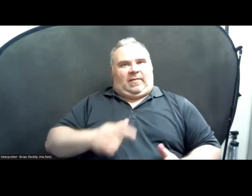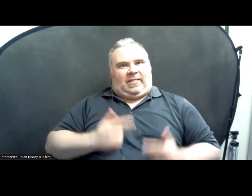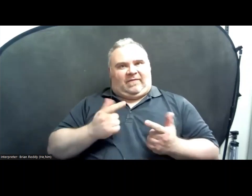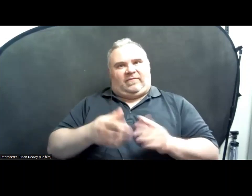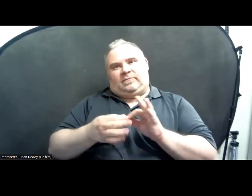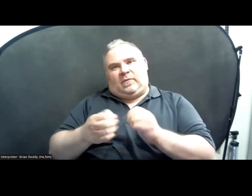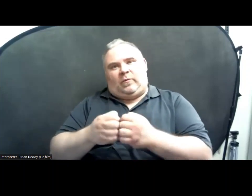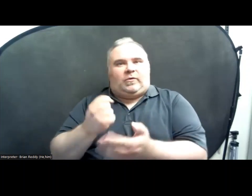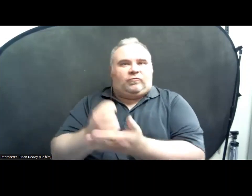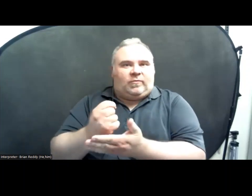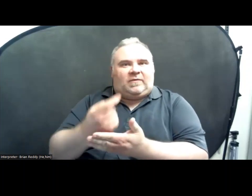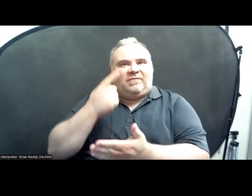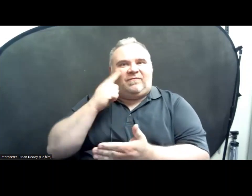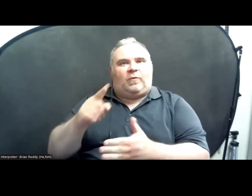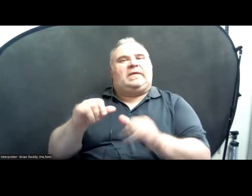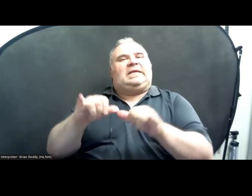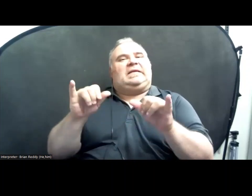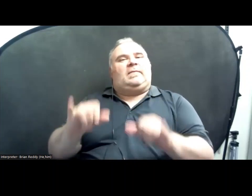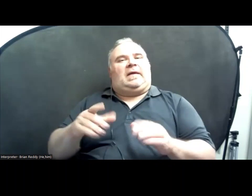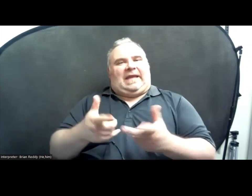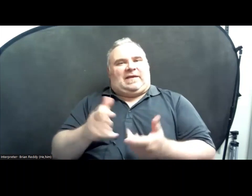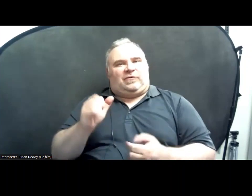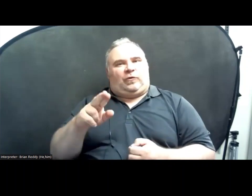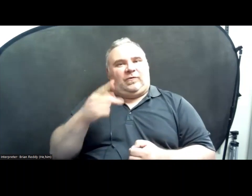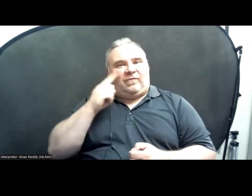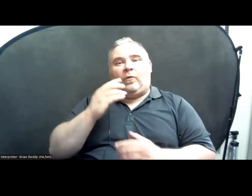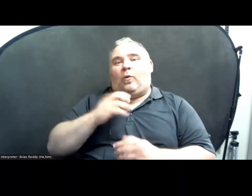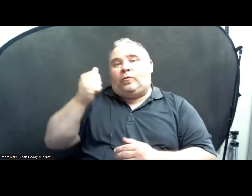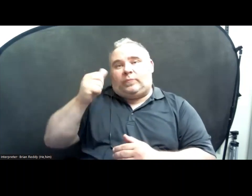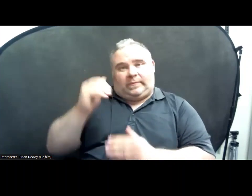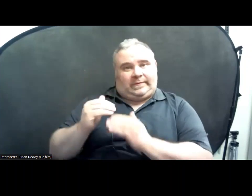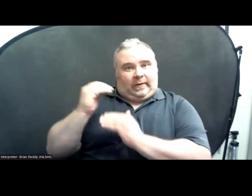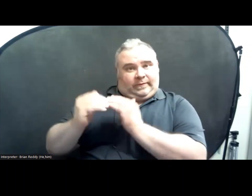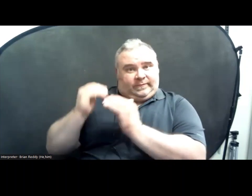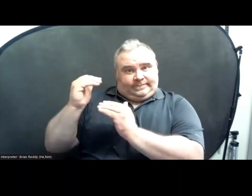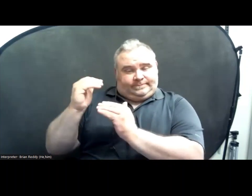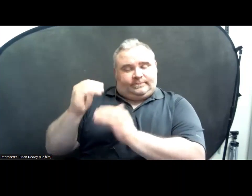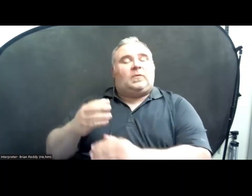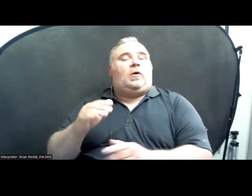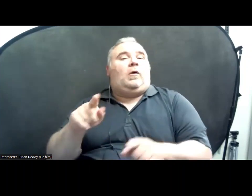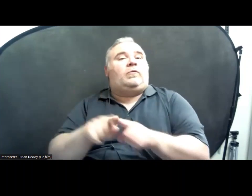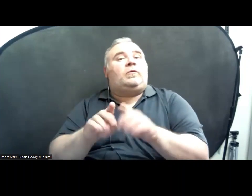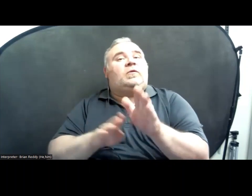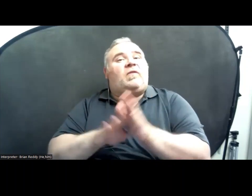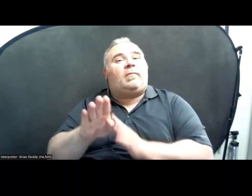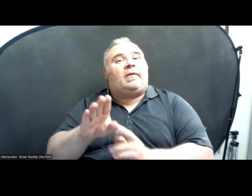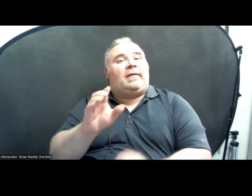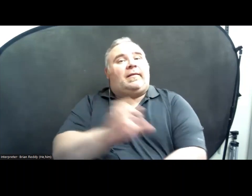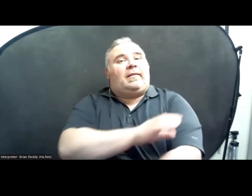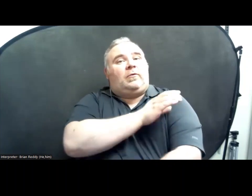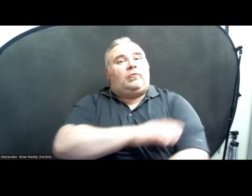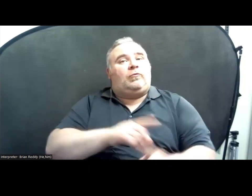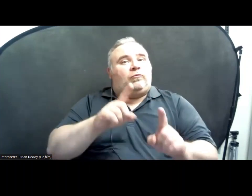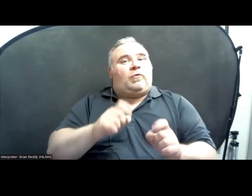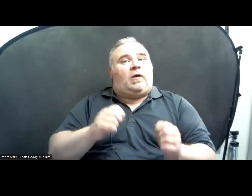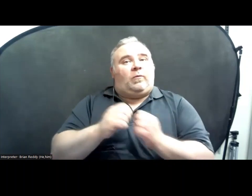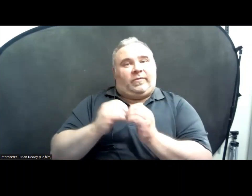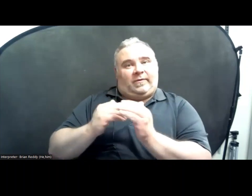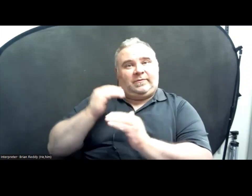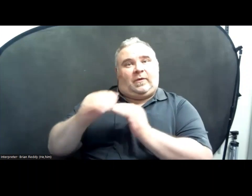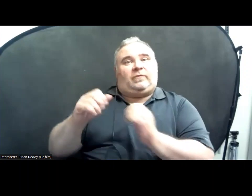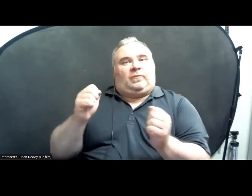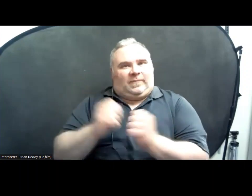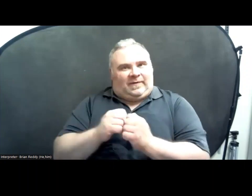for systemic cancer in older adults. She is also working to develop clinical trials for older adults with cancer and to